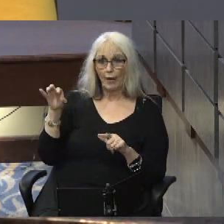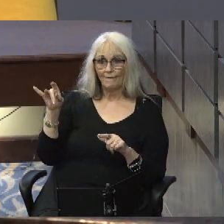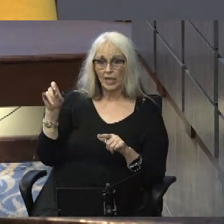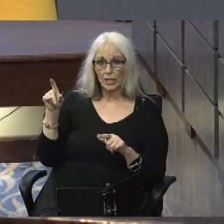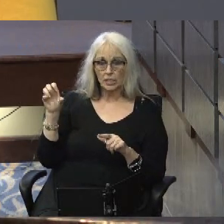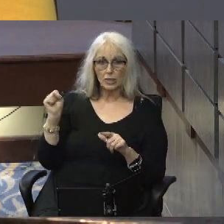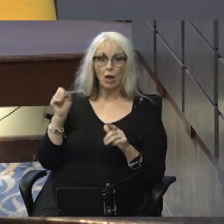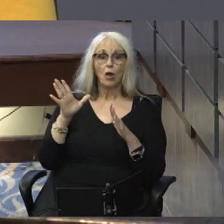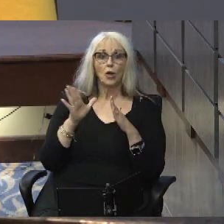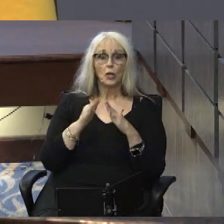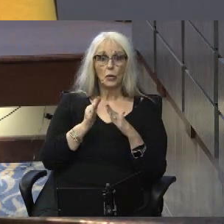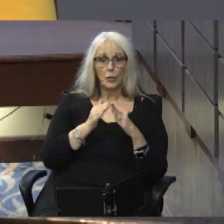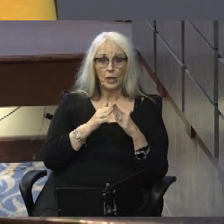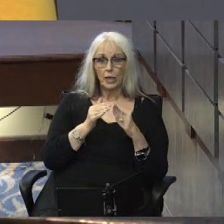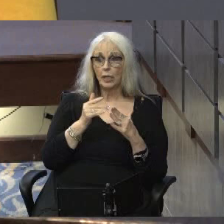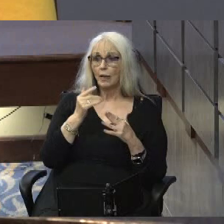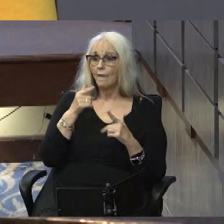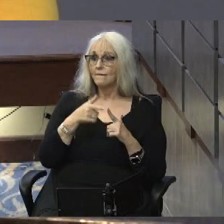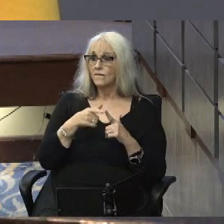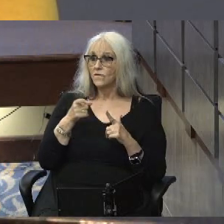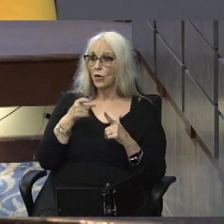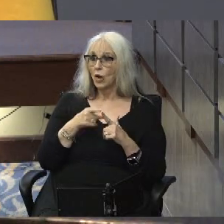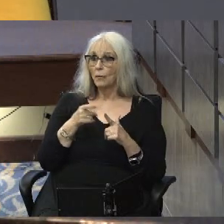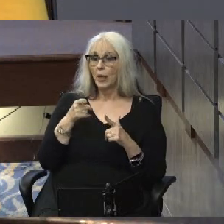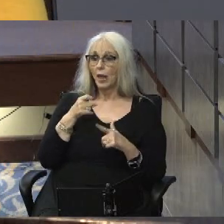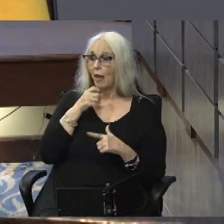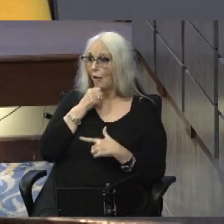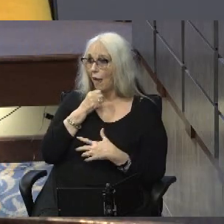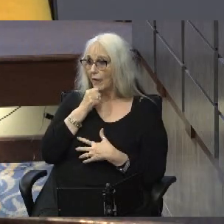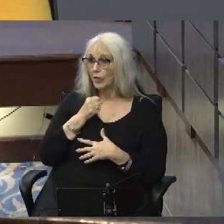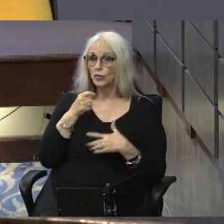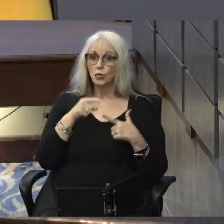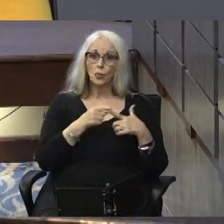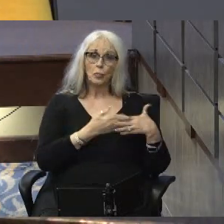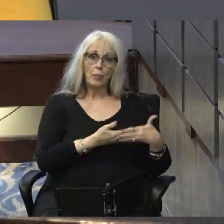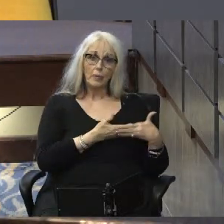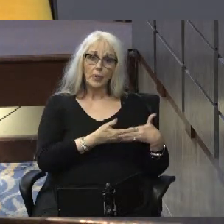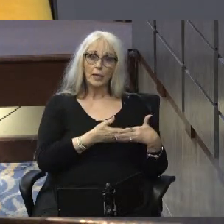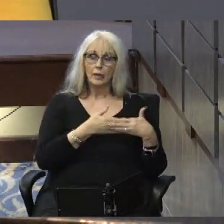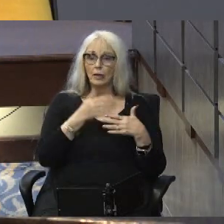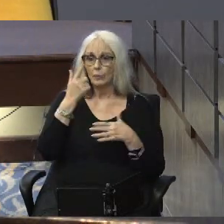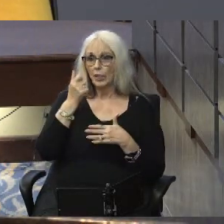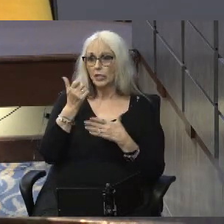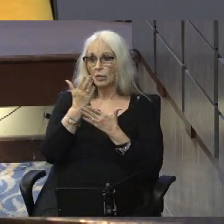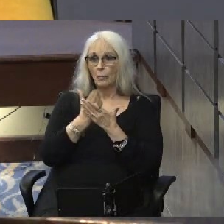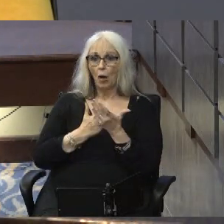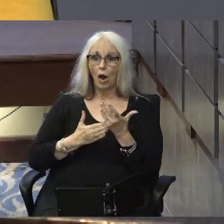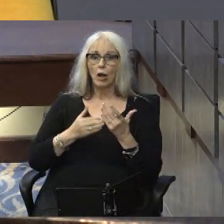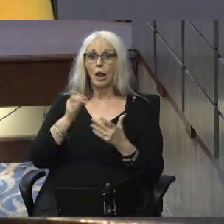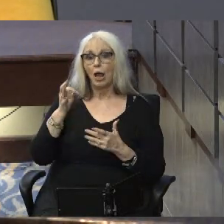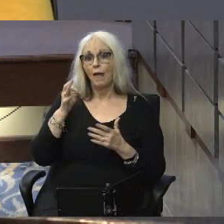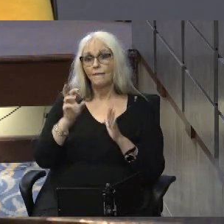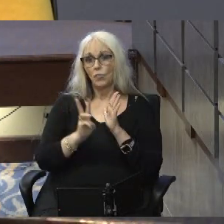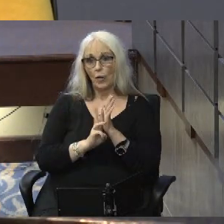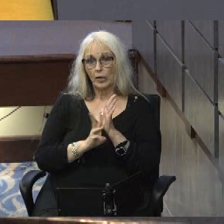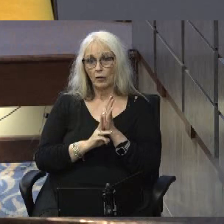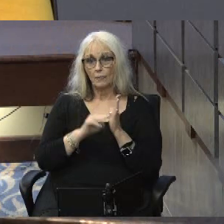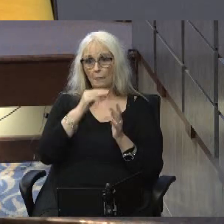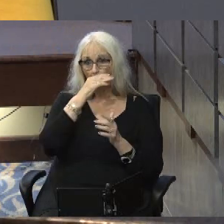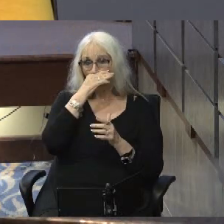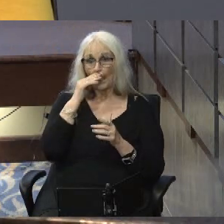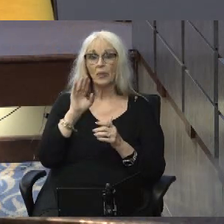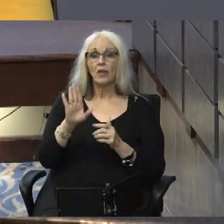our communities from our elders to our babies, because they are a part of Waco. And I believe that their voice